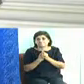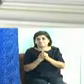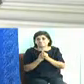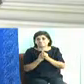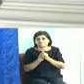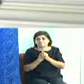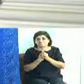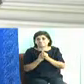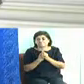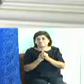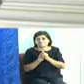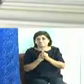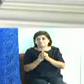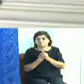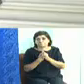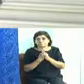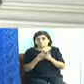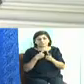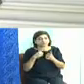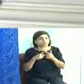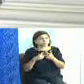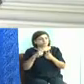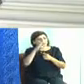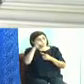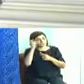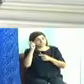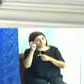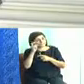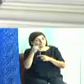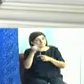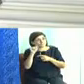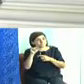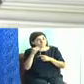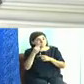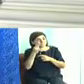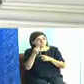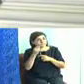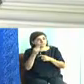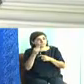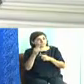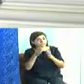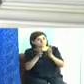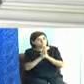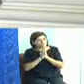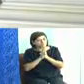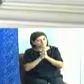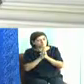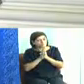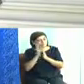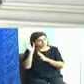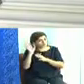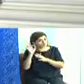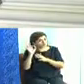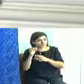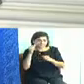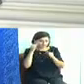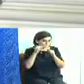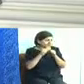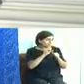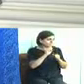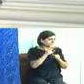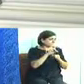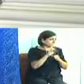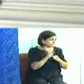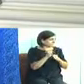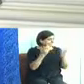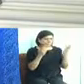So when this summer, when Keith asked me to preach at his installation, I remembered these seeds, and I thought, well, okay, maybe